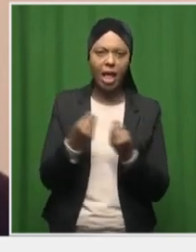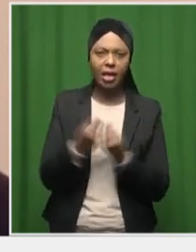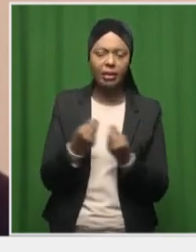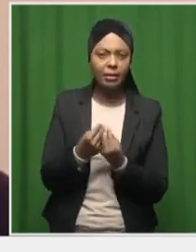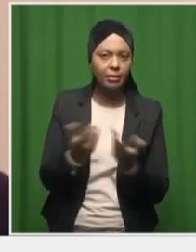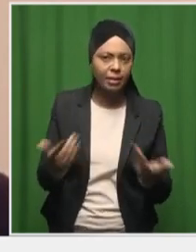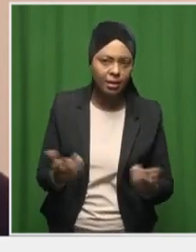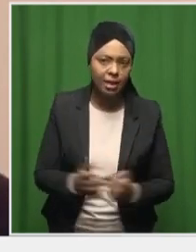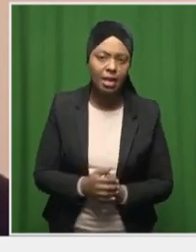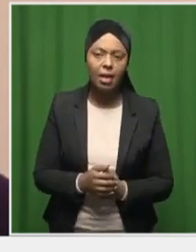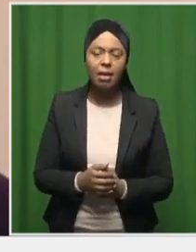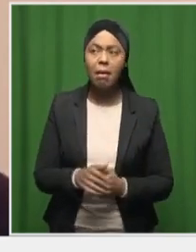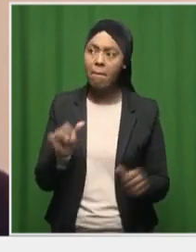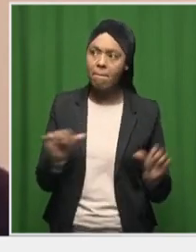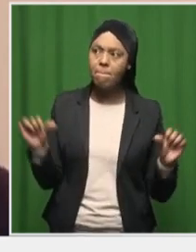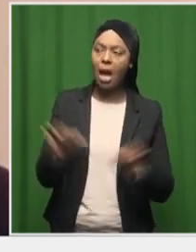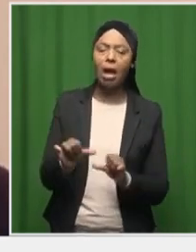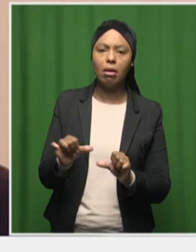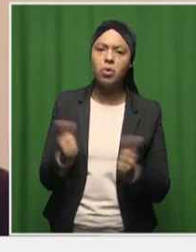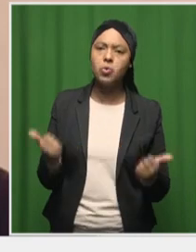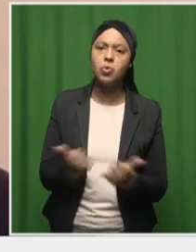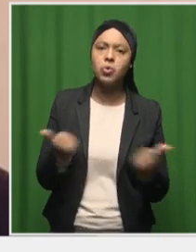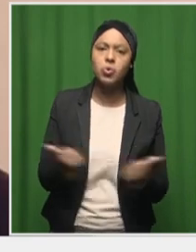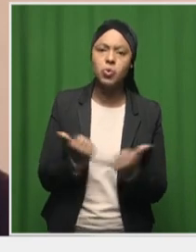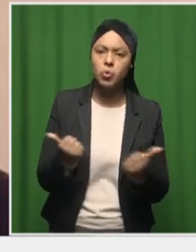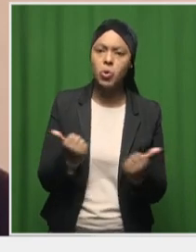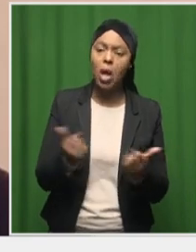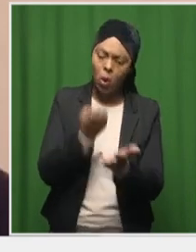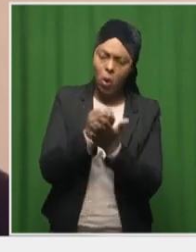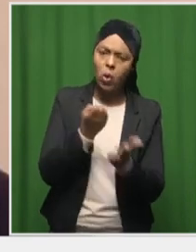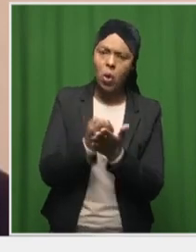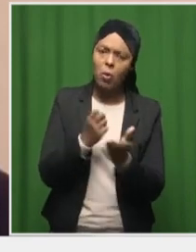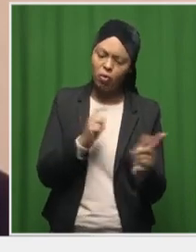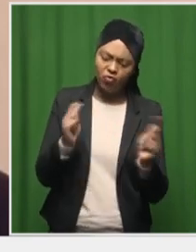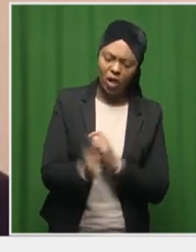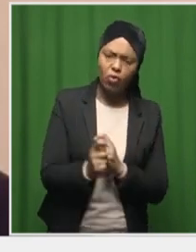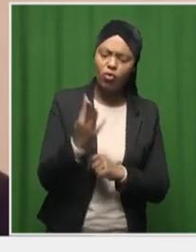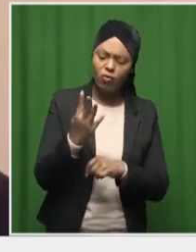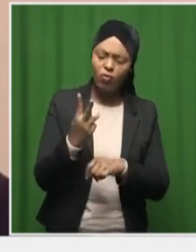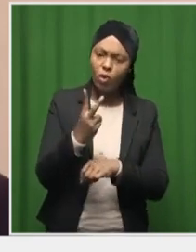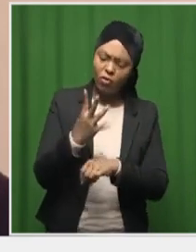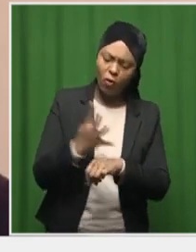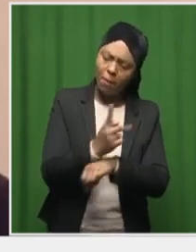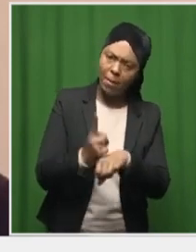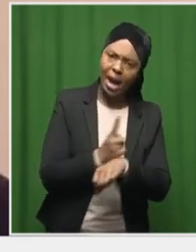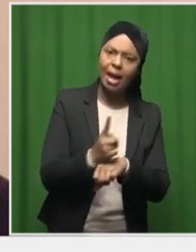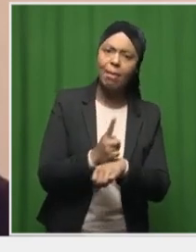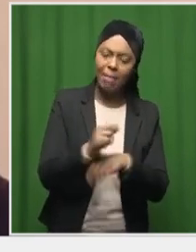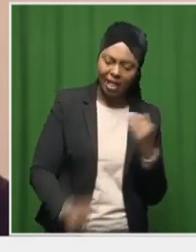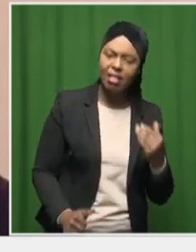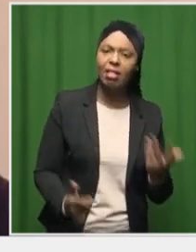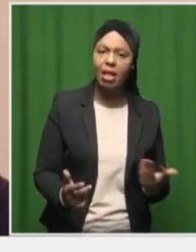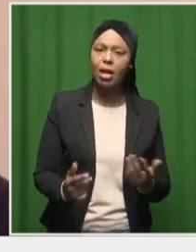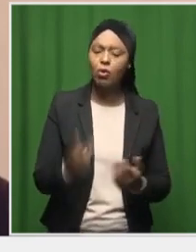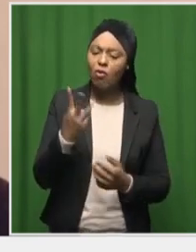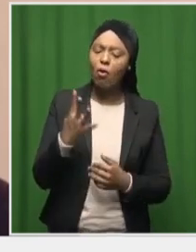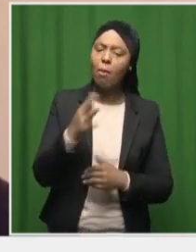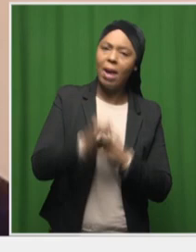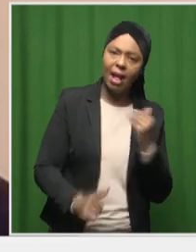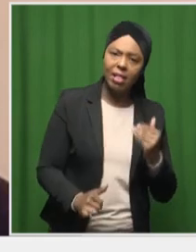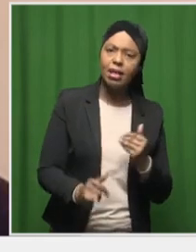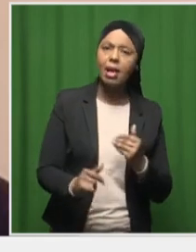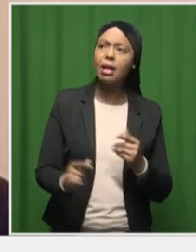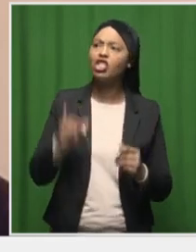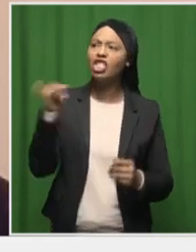within 3 months, it got back. We can turn this economy around in 24 months if we do the right things, but not talk and do